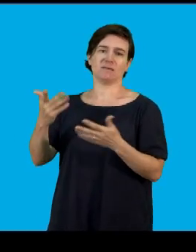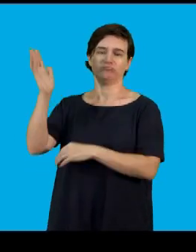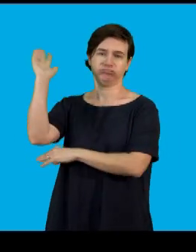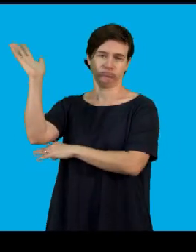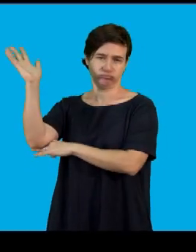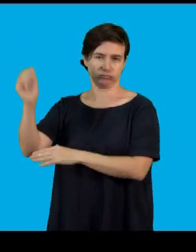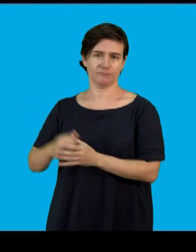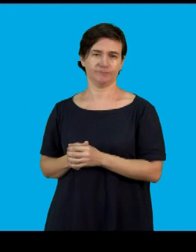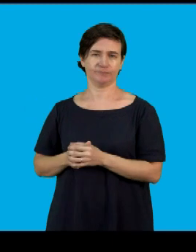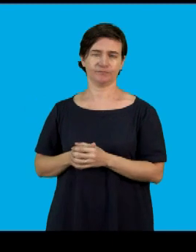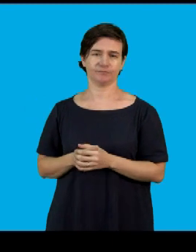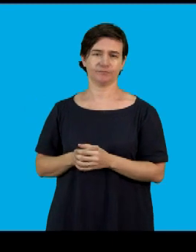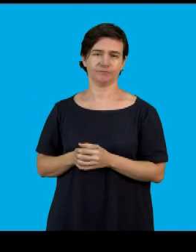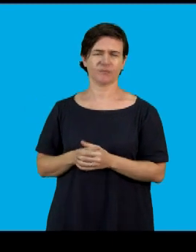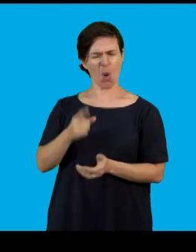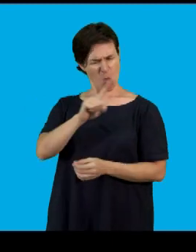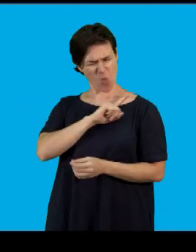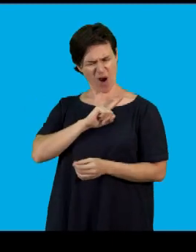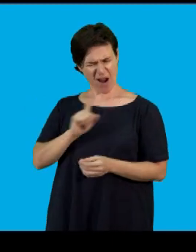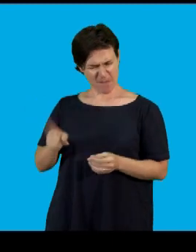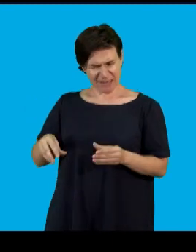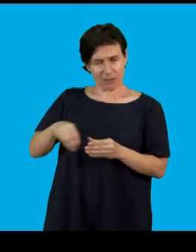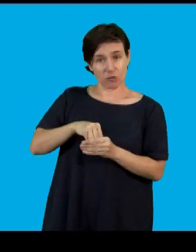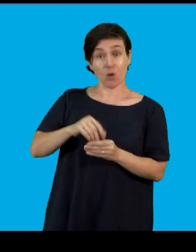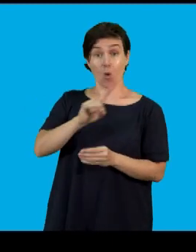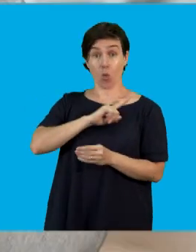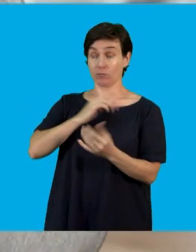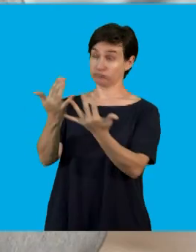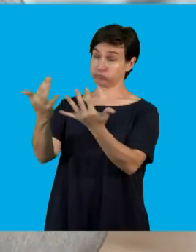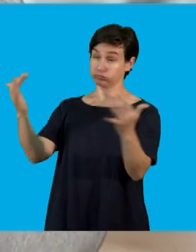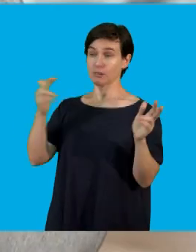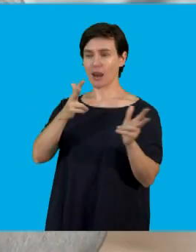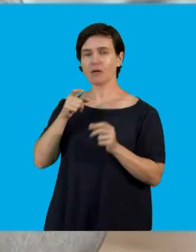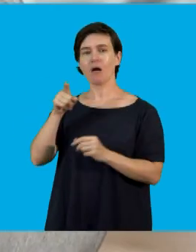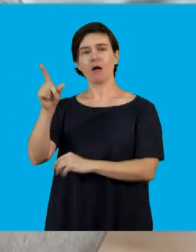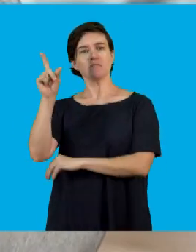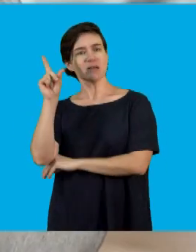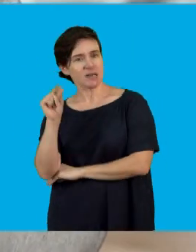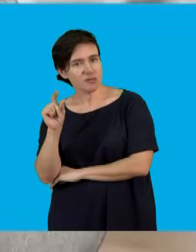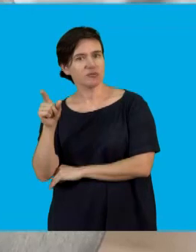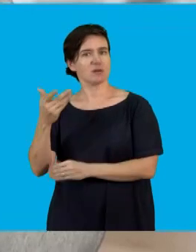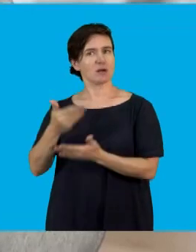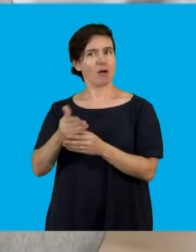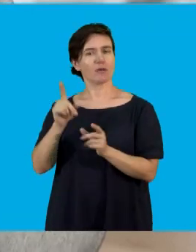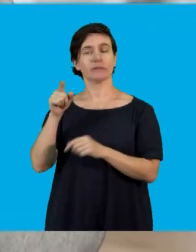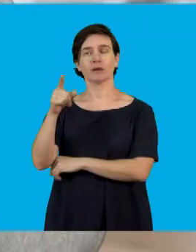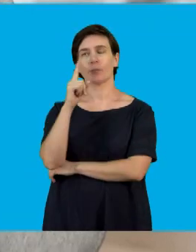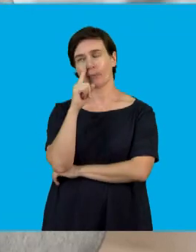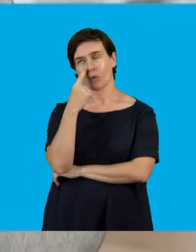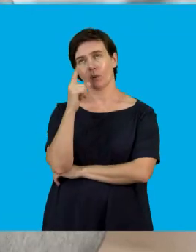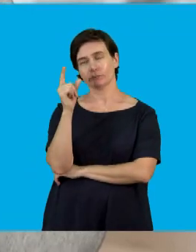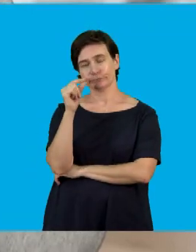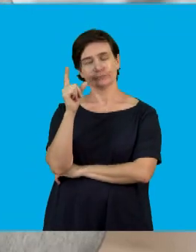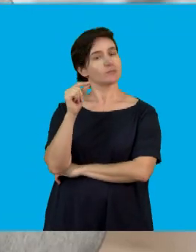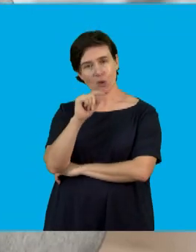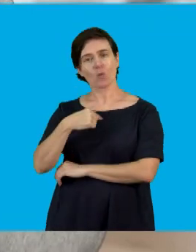Remember, it's important that you show support materials. Why? So that the audience can be interested and you don't find them